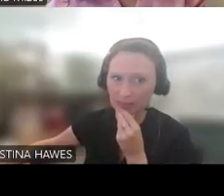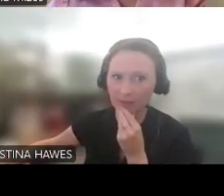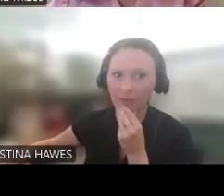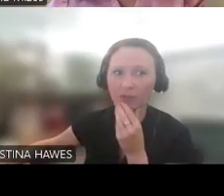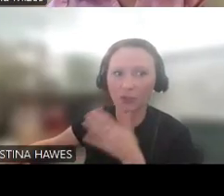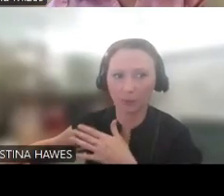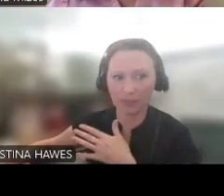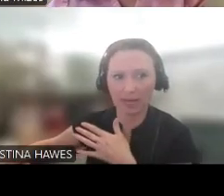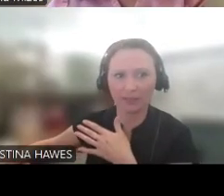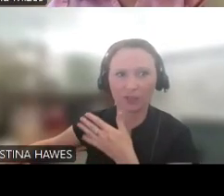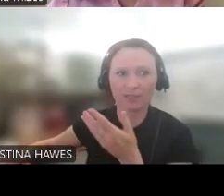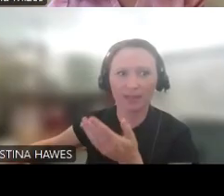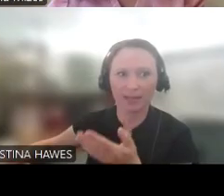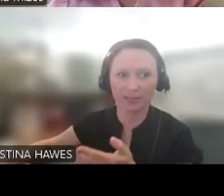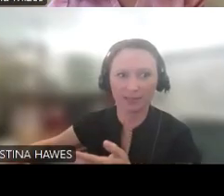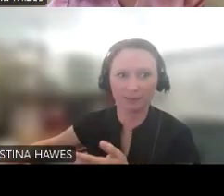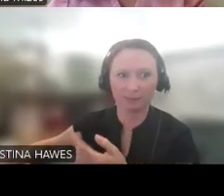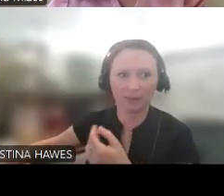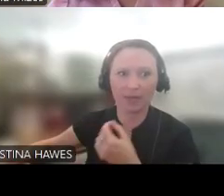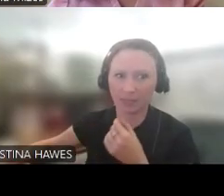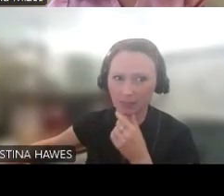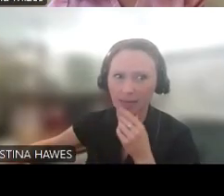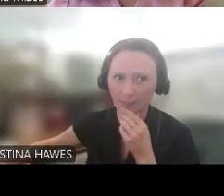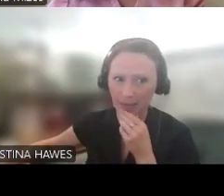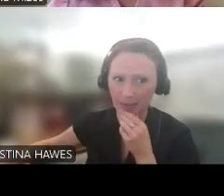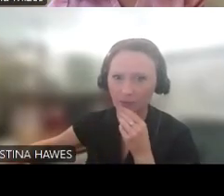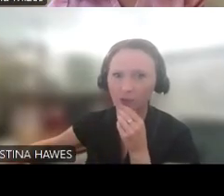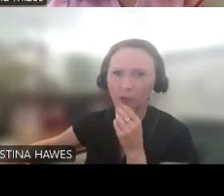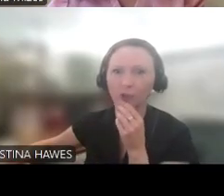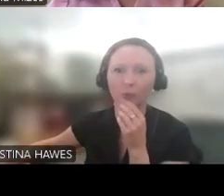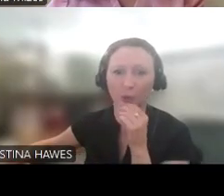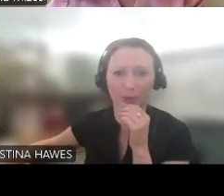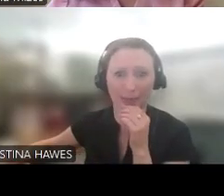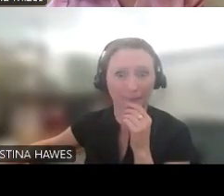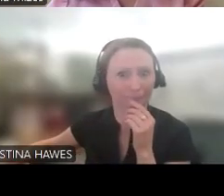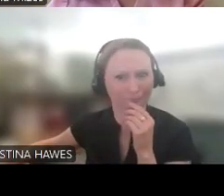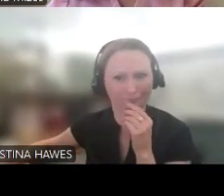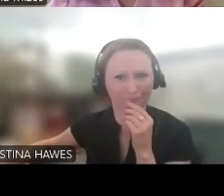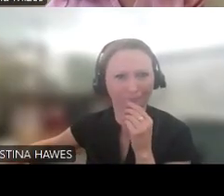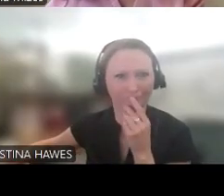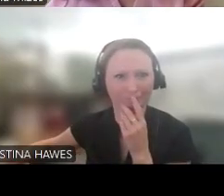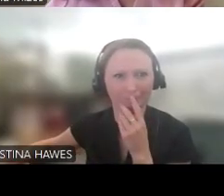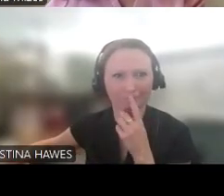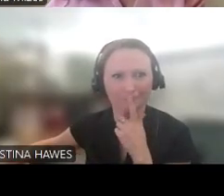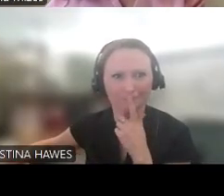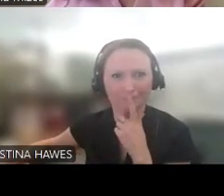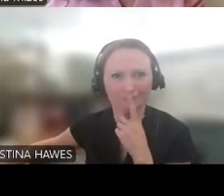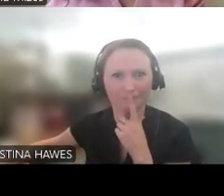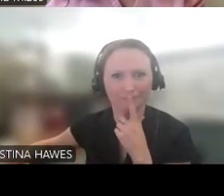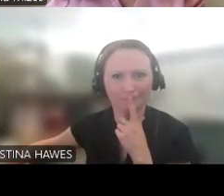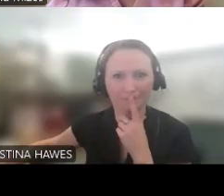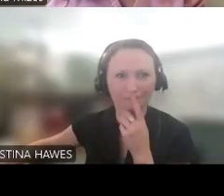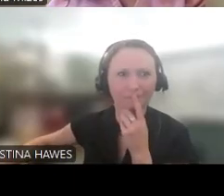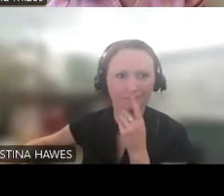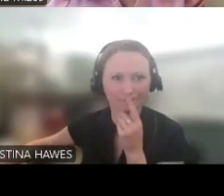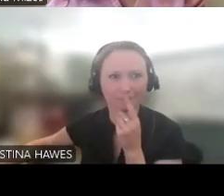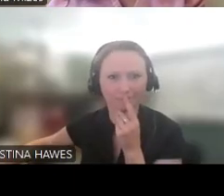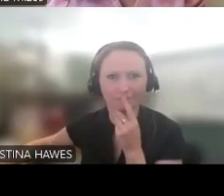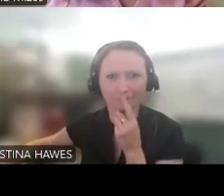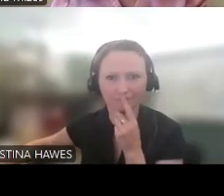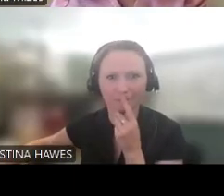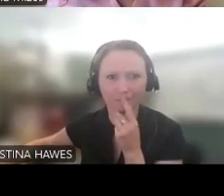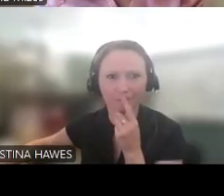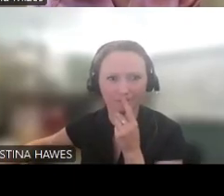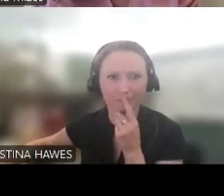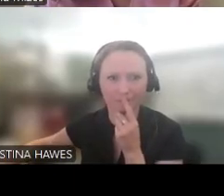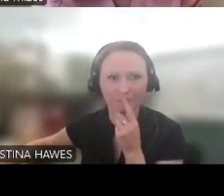it checked and then dermatology says it's not bad? Should you worry? At that point, if you've seen a